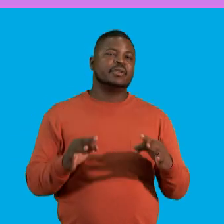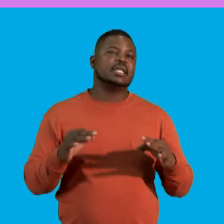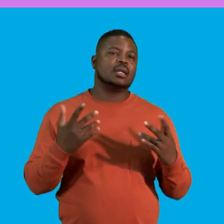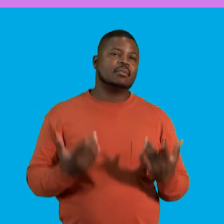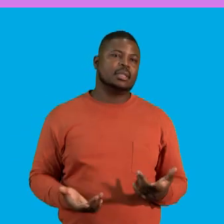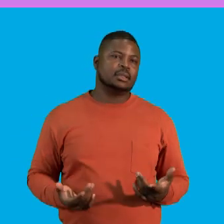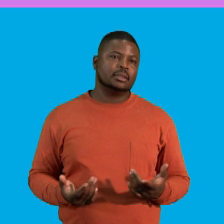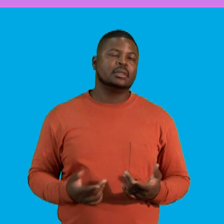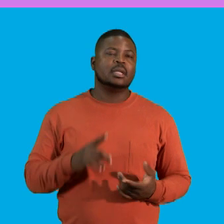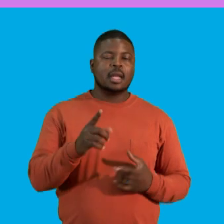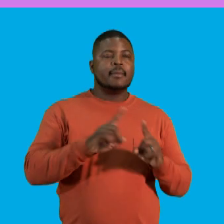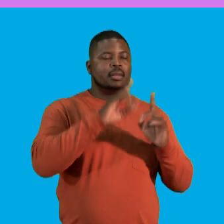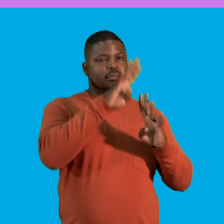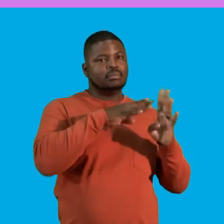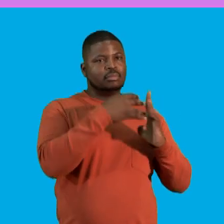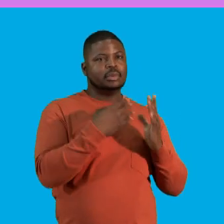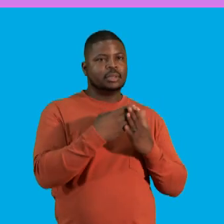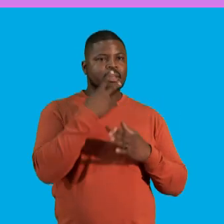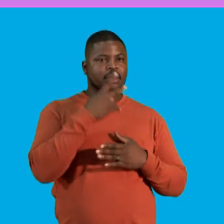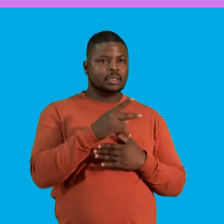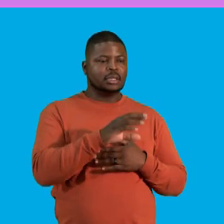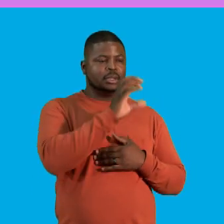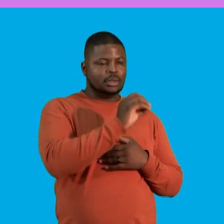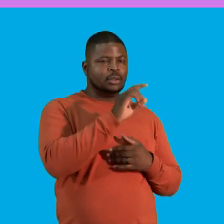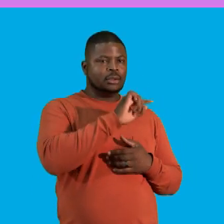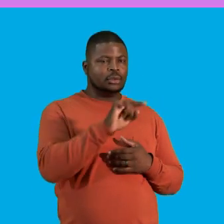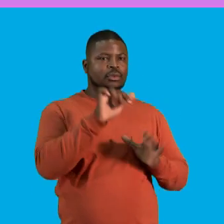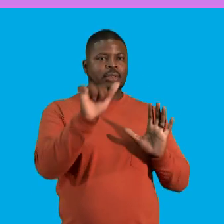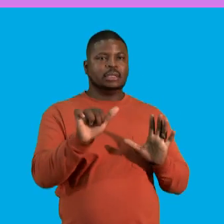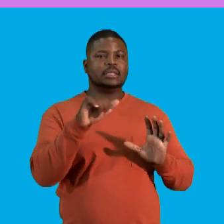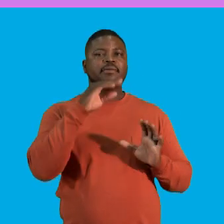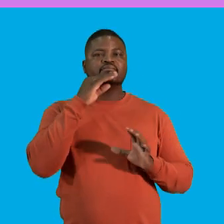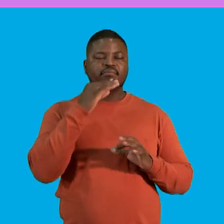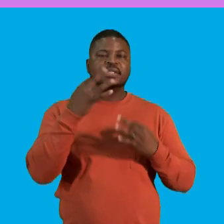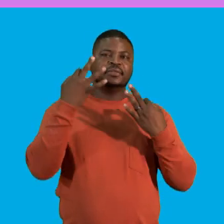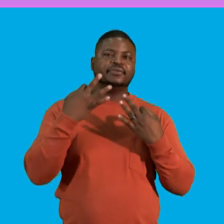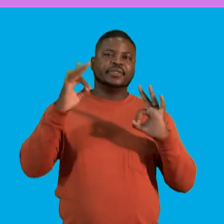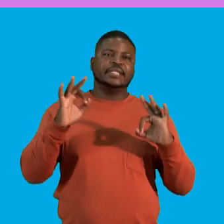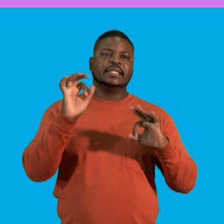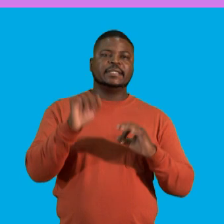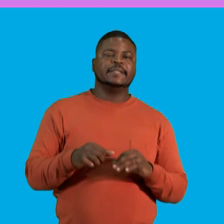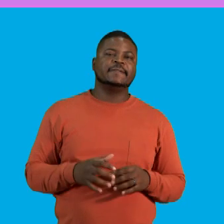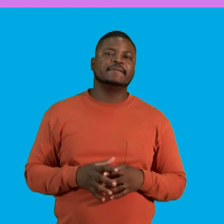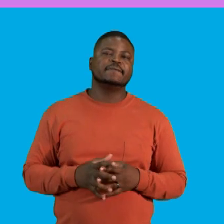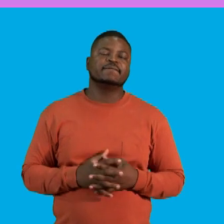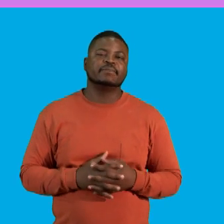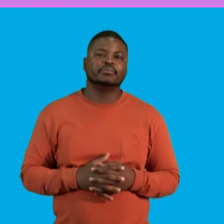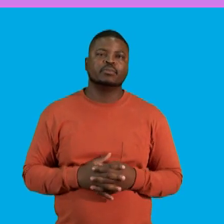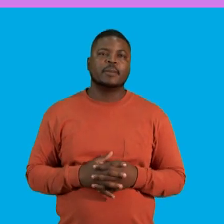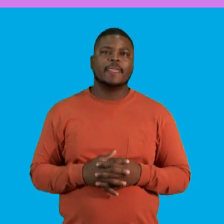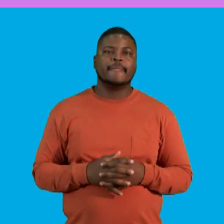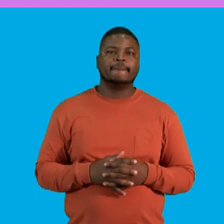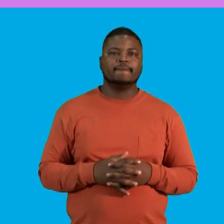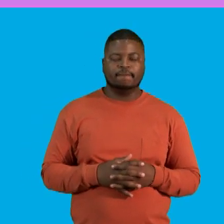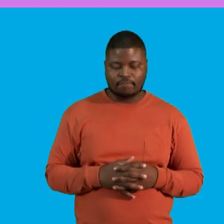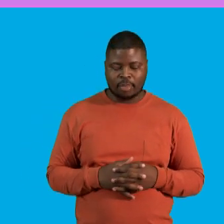our tariff table, we can see that from 0 to 6 units, this is free. So it means exactly 6 kiloliters